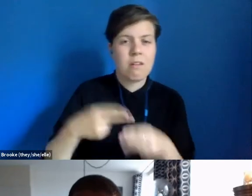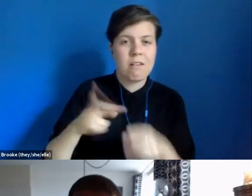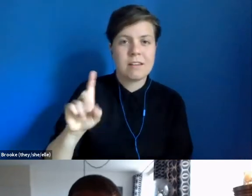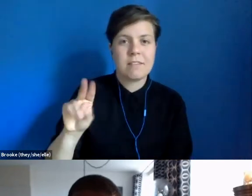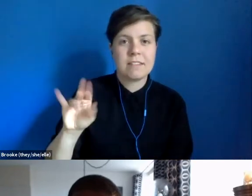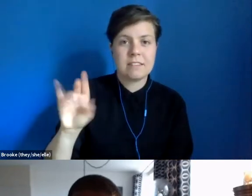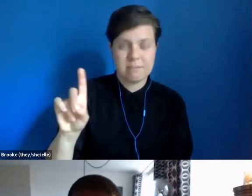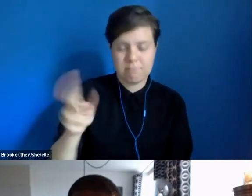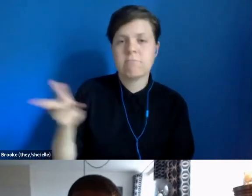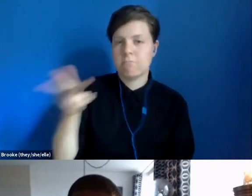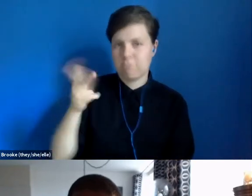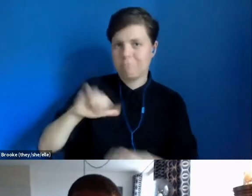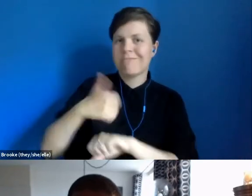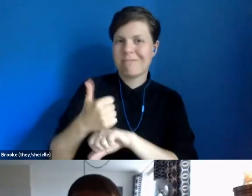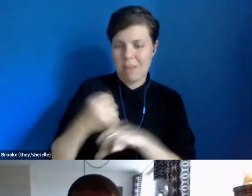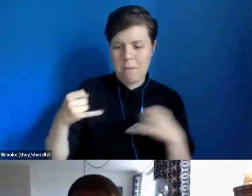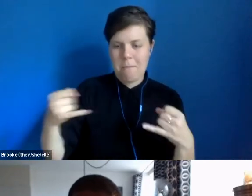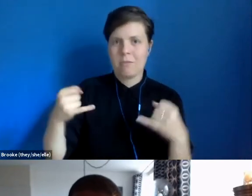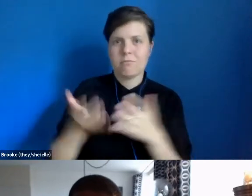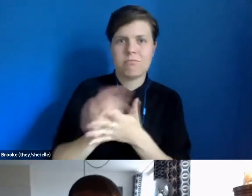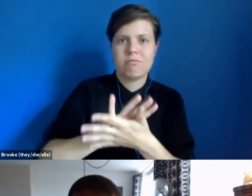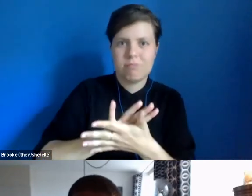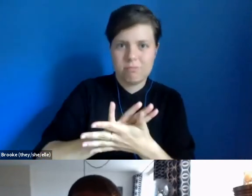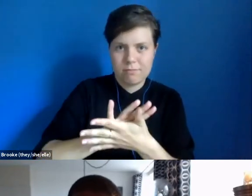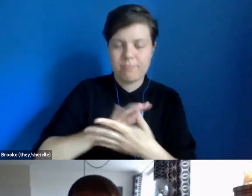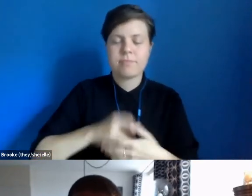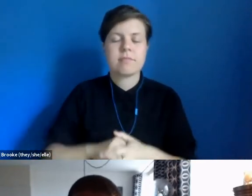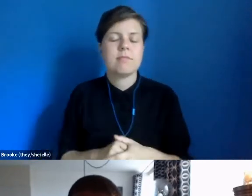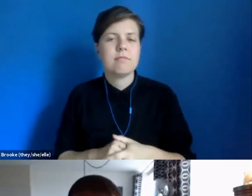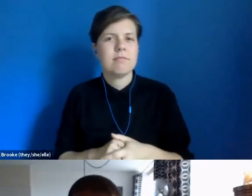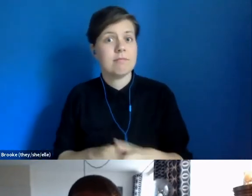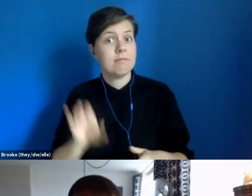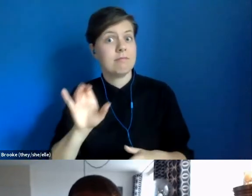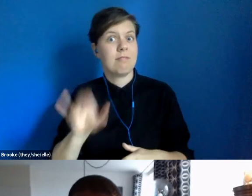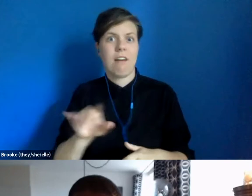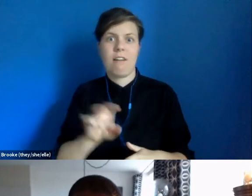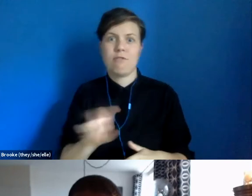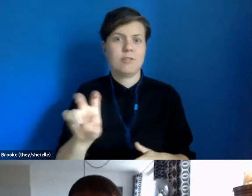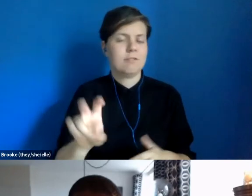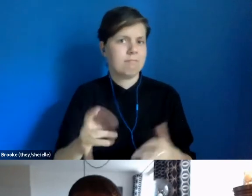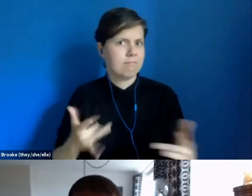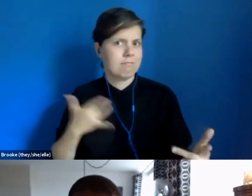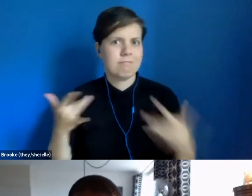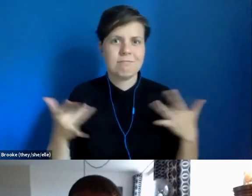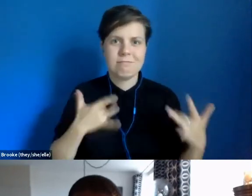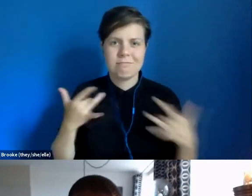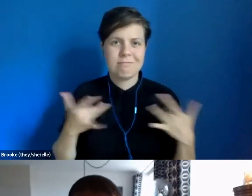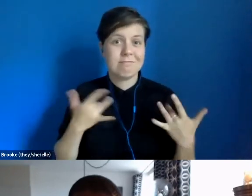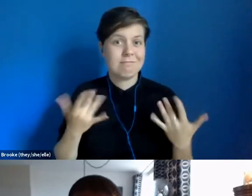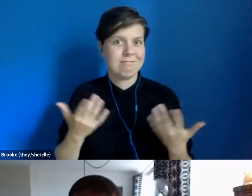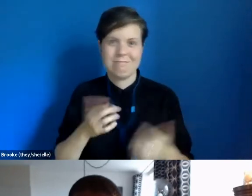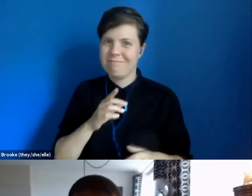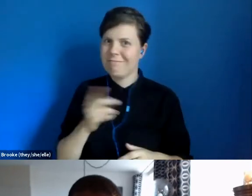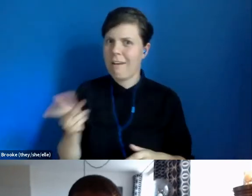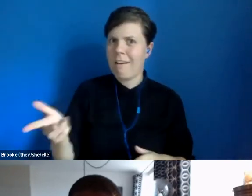And it's been a very exciting journey, and we're only just getting started,